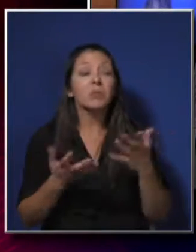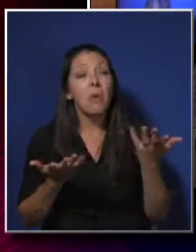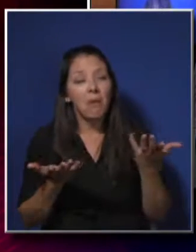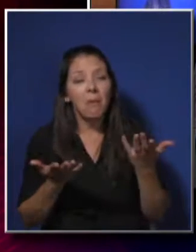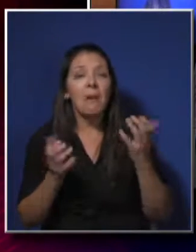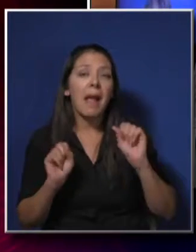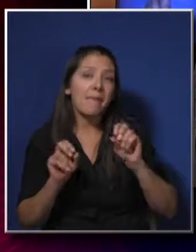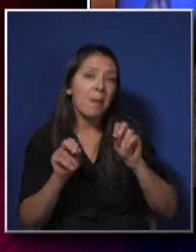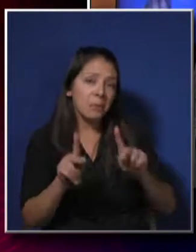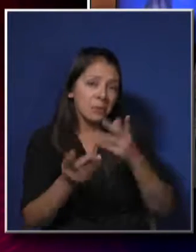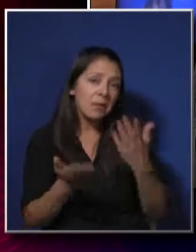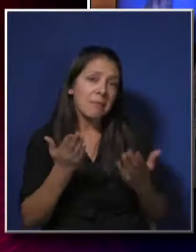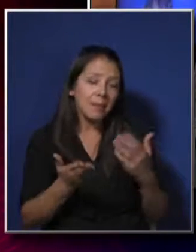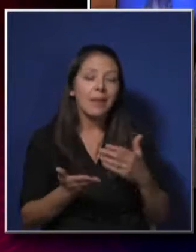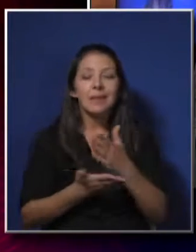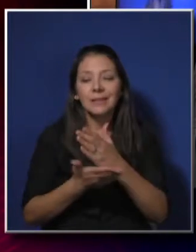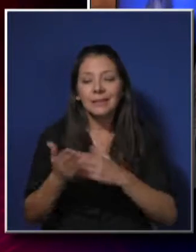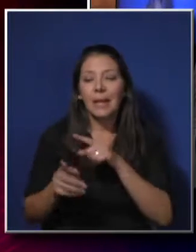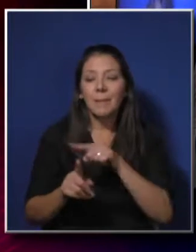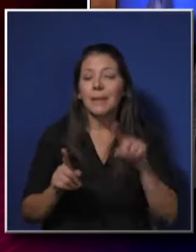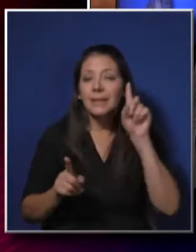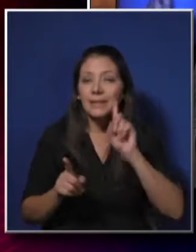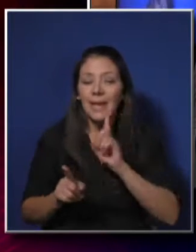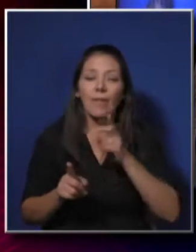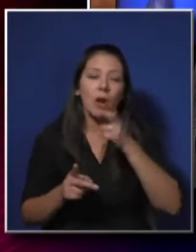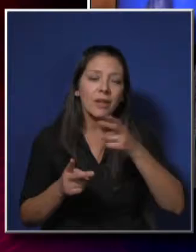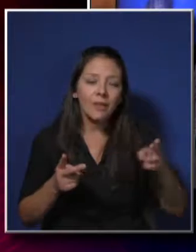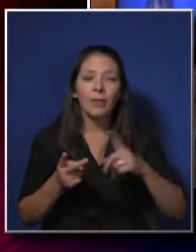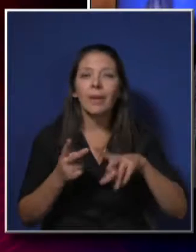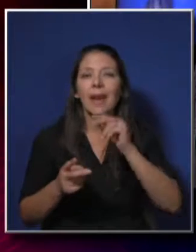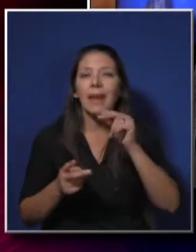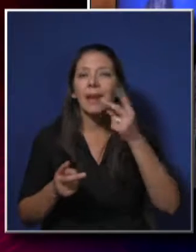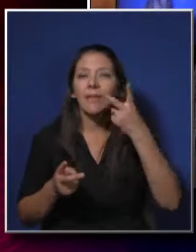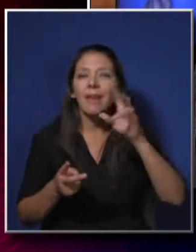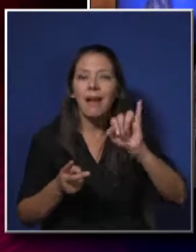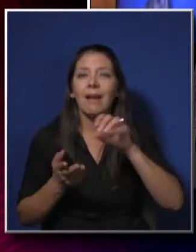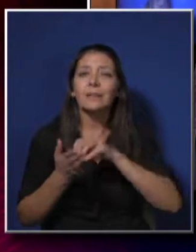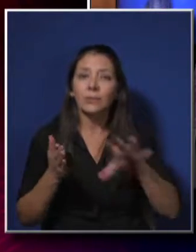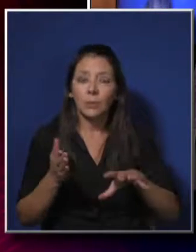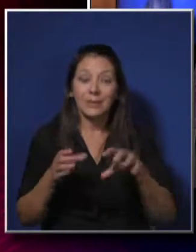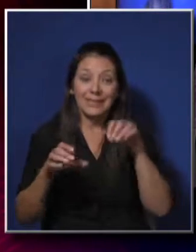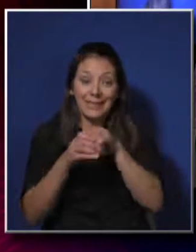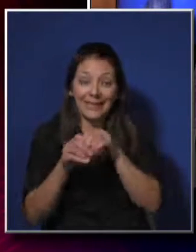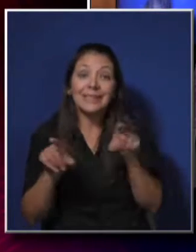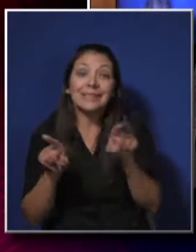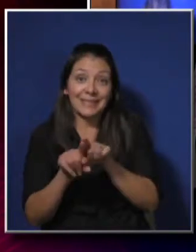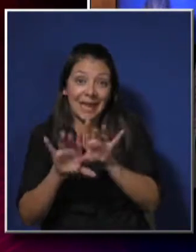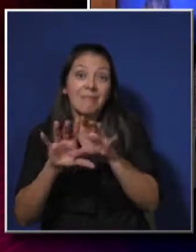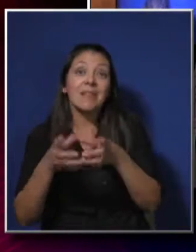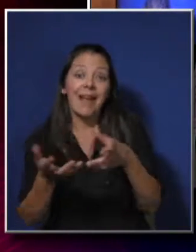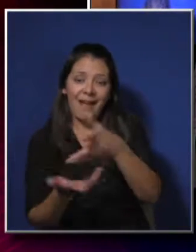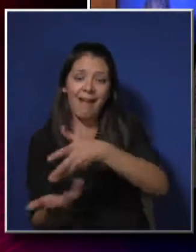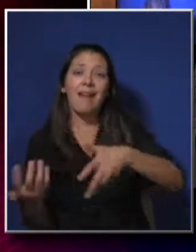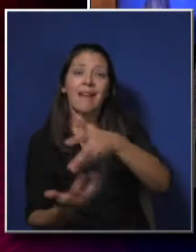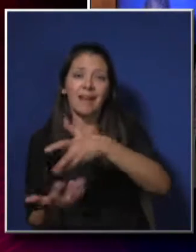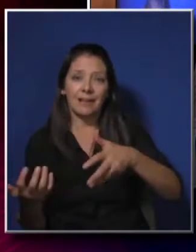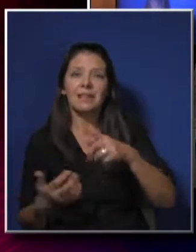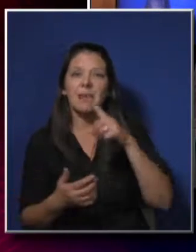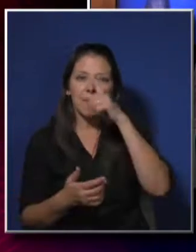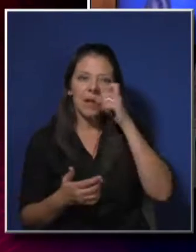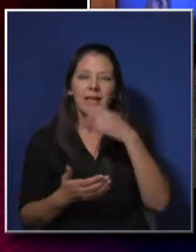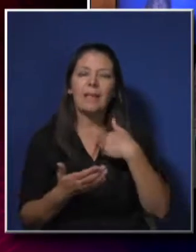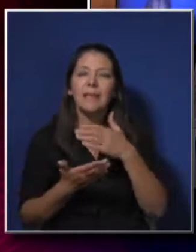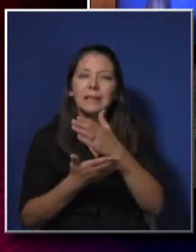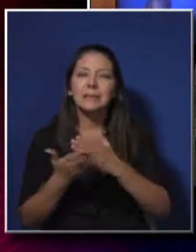our deaf and hard of hearing as well as our blind and visually impaired students in the same classroom because of the highly qualified academic